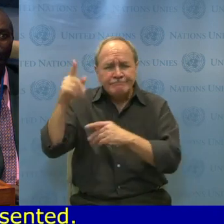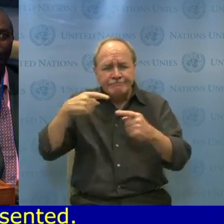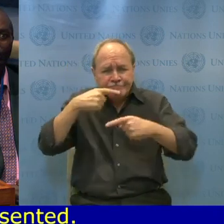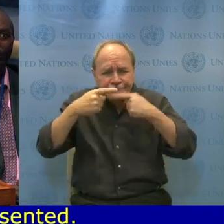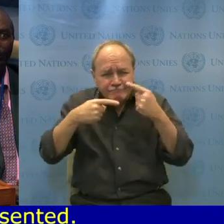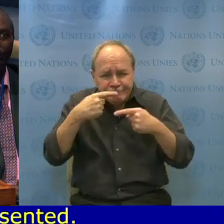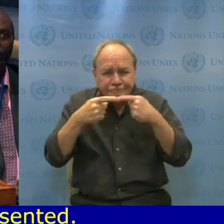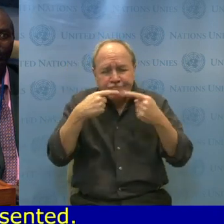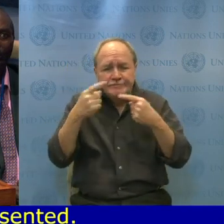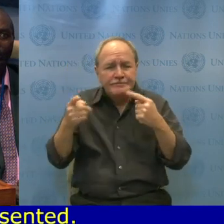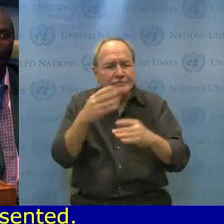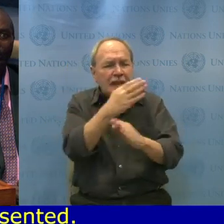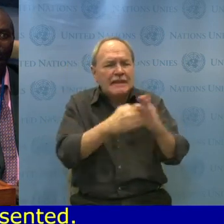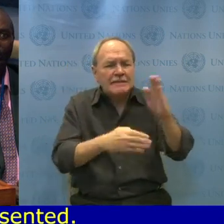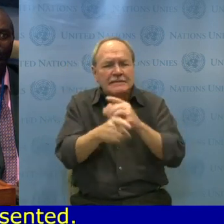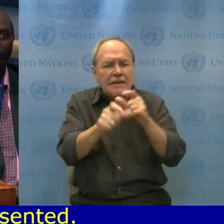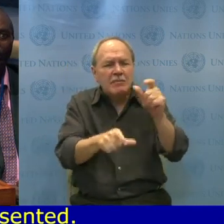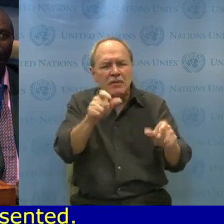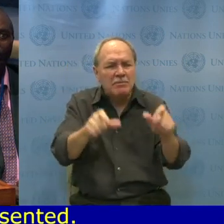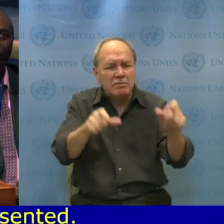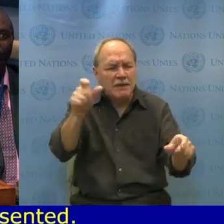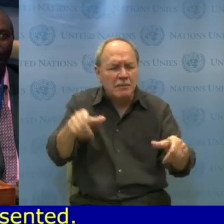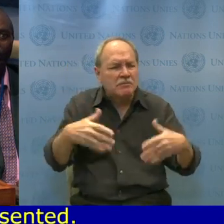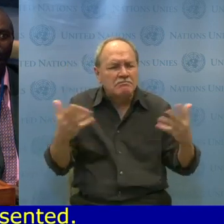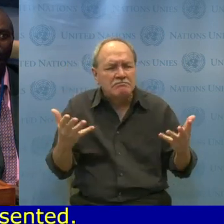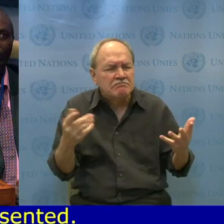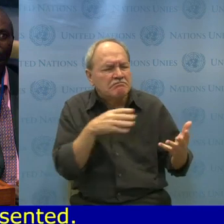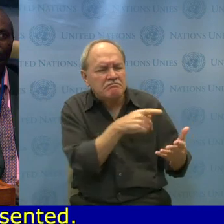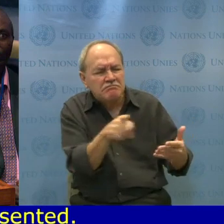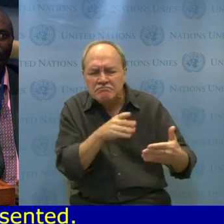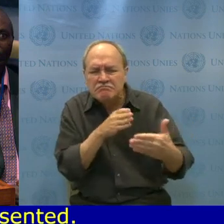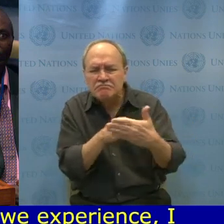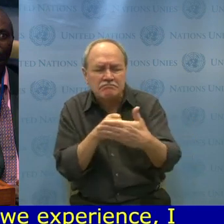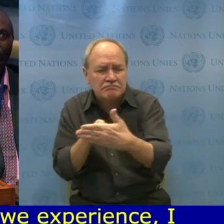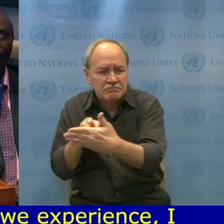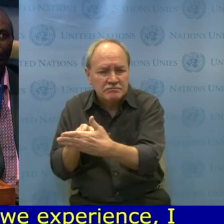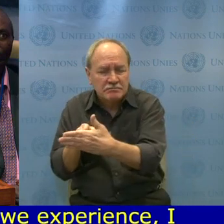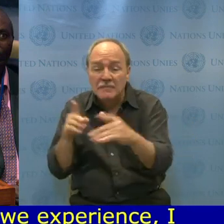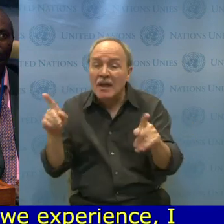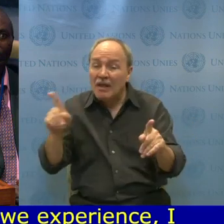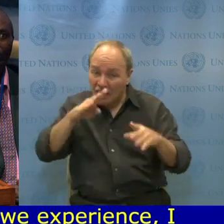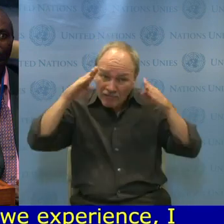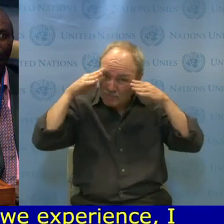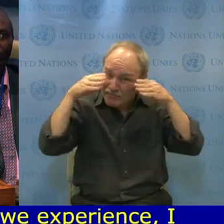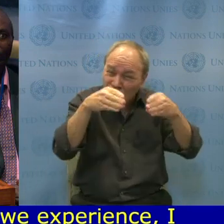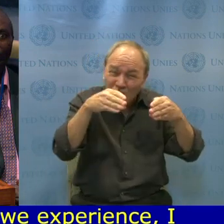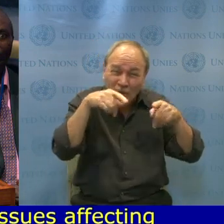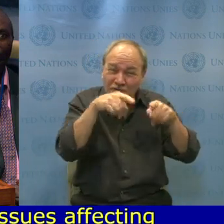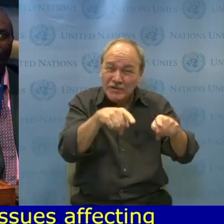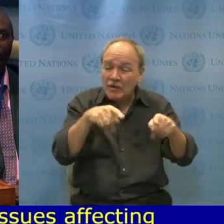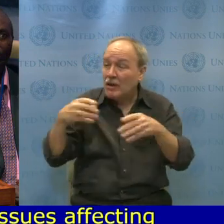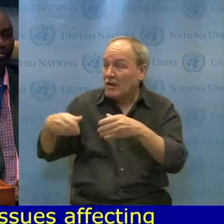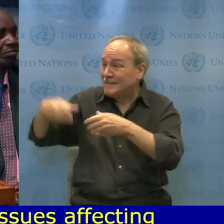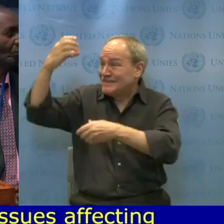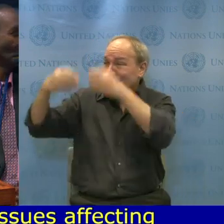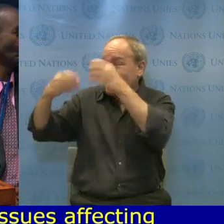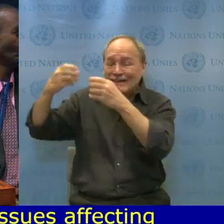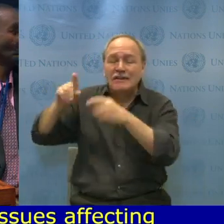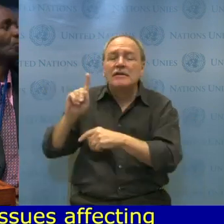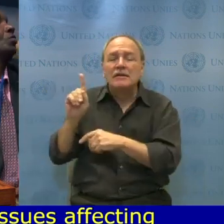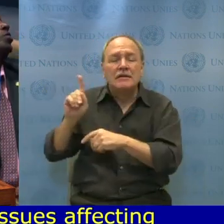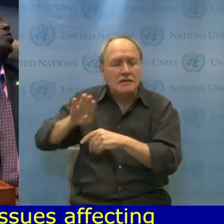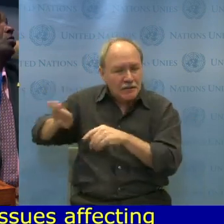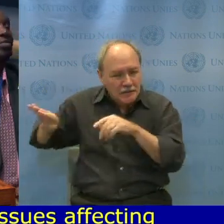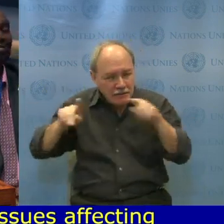with disabilities, particularly those in rural areas. The challenges relate